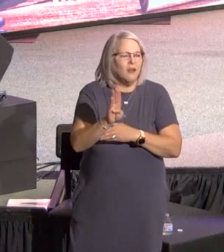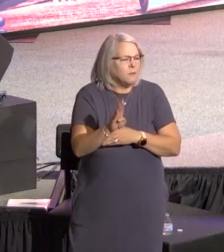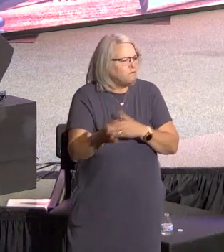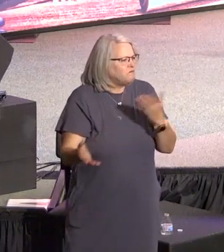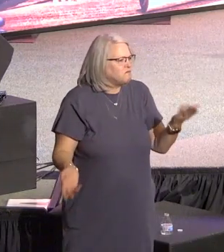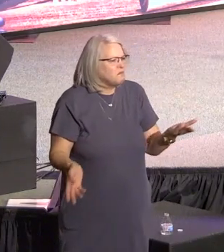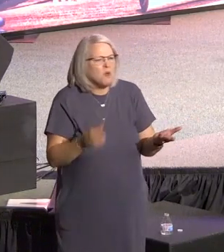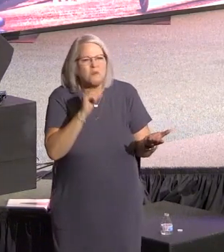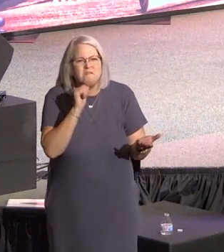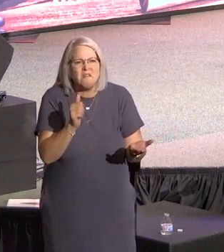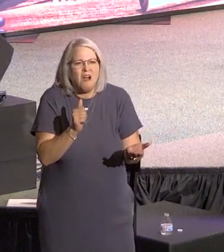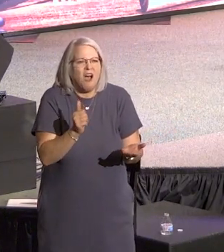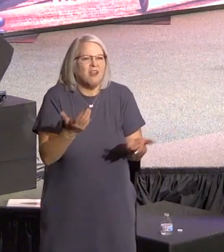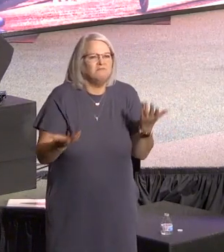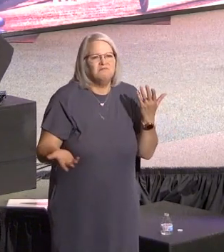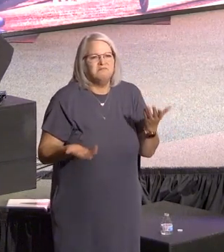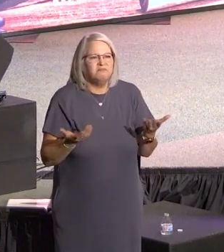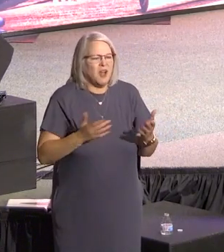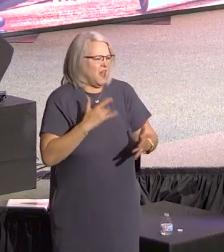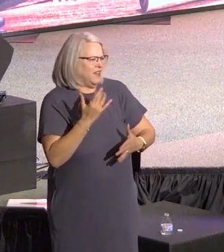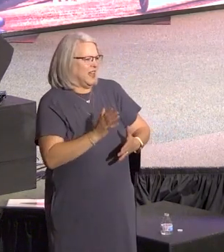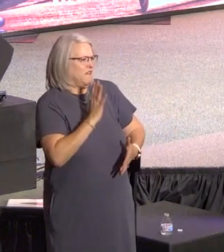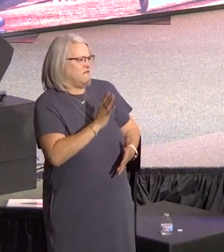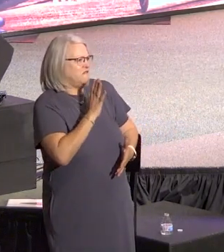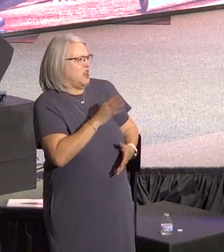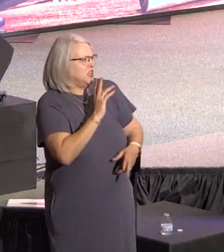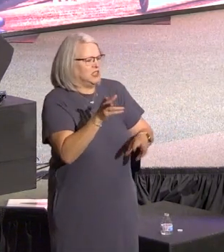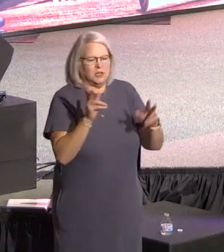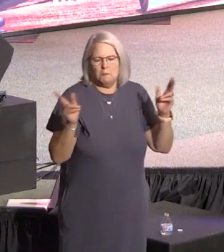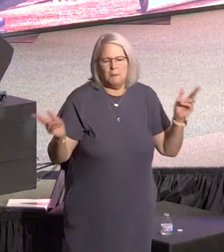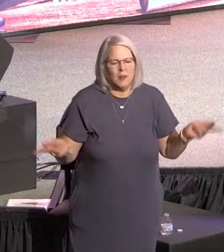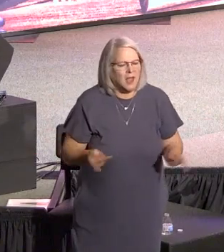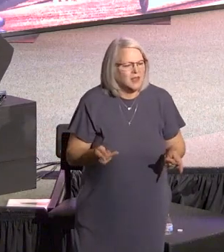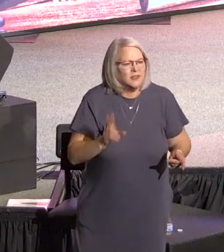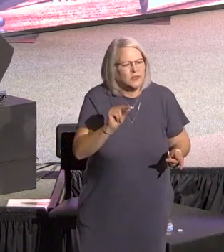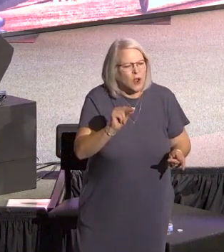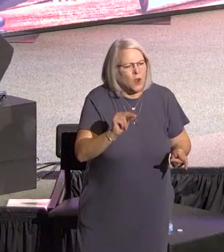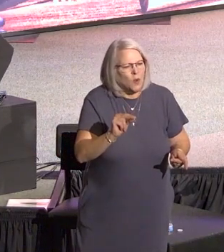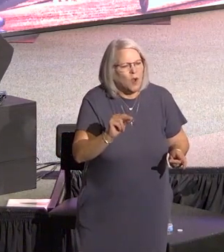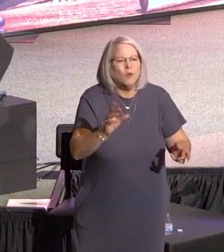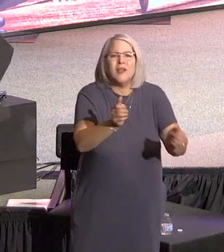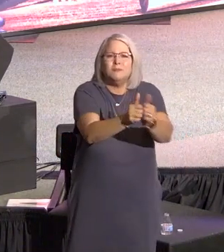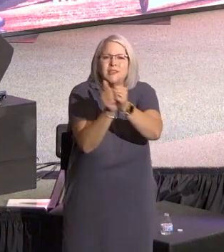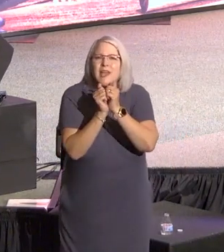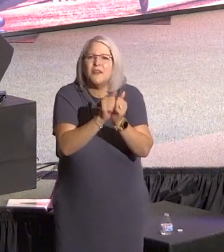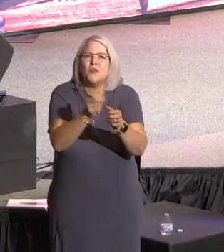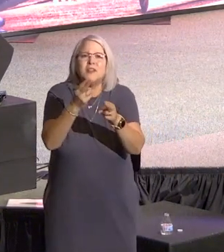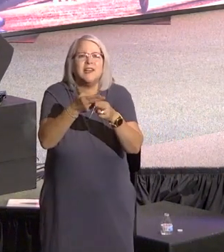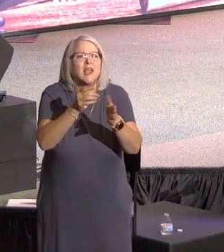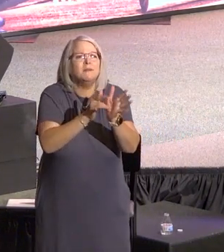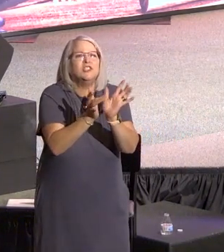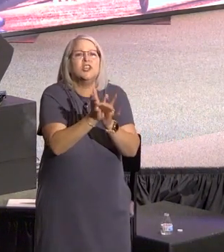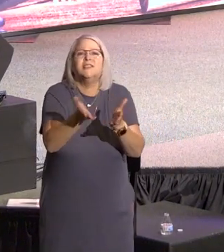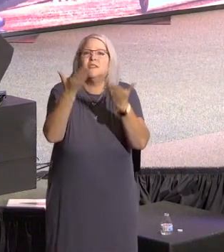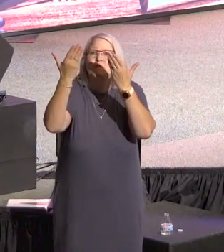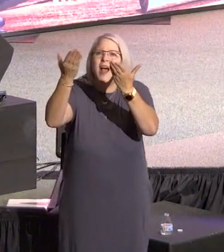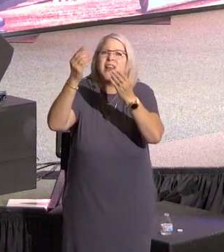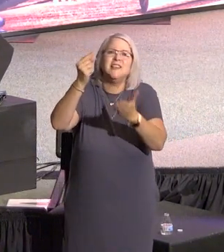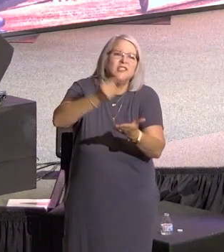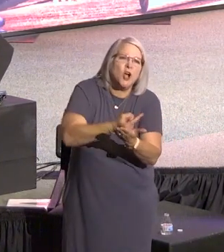scene. We're not a social club, but we come together in the name of Jesus. It's all about him and it's all about his